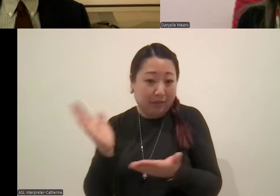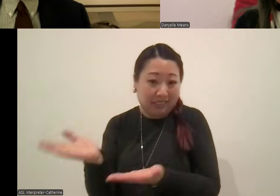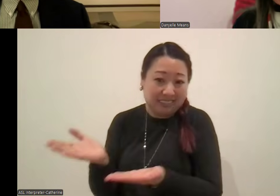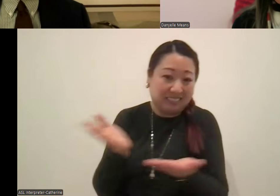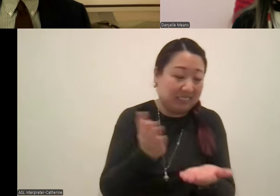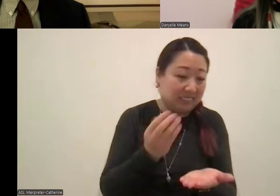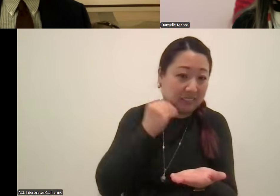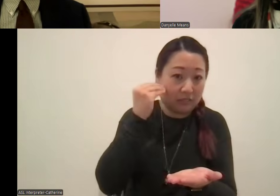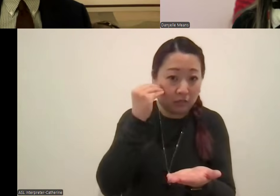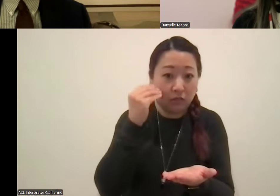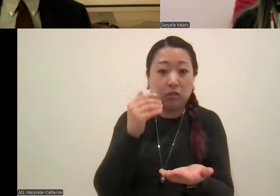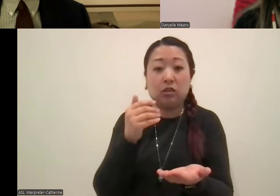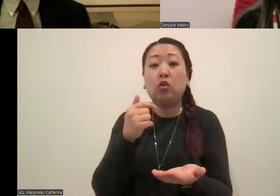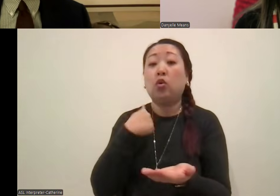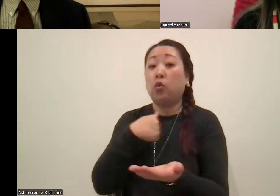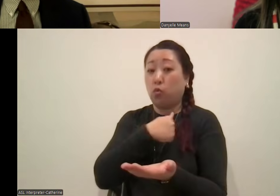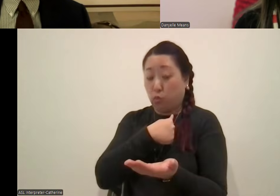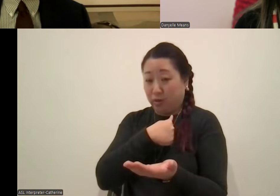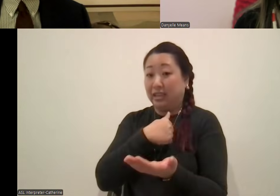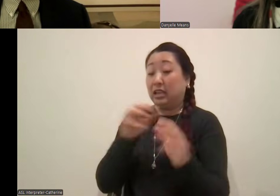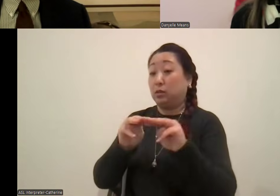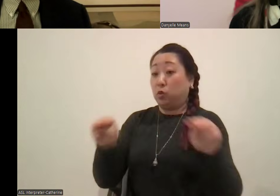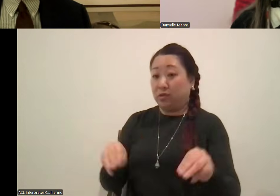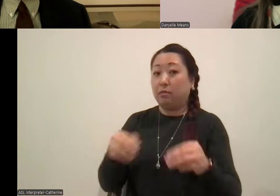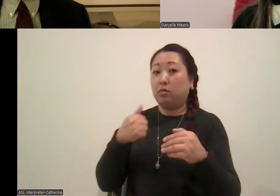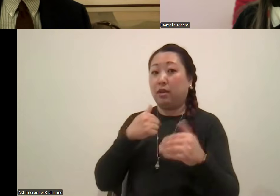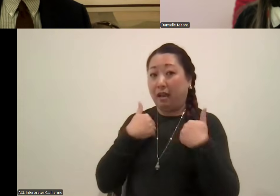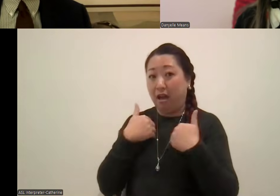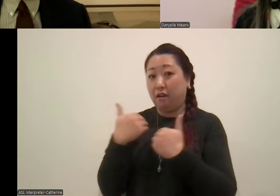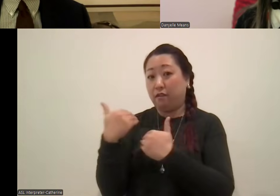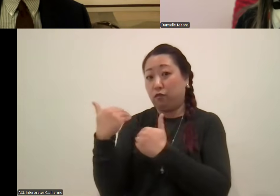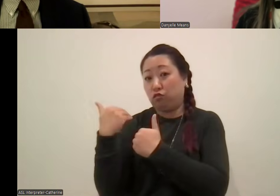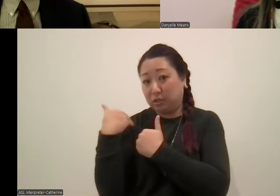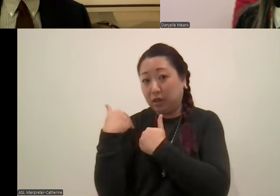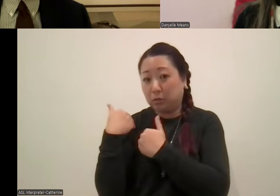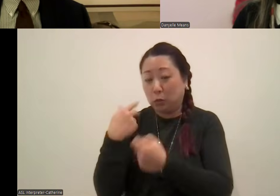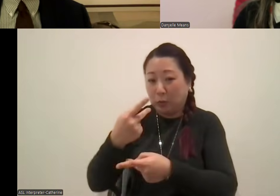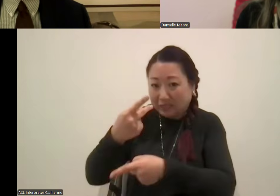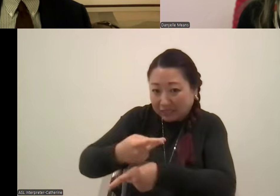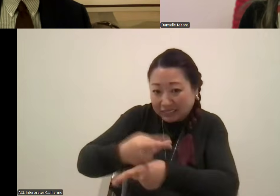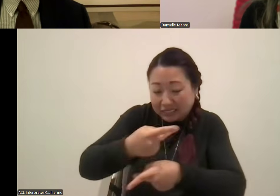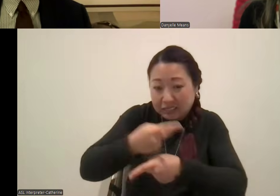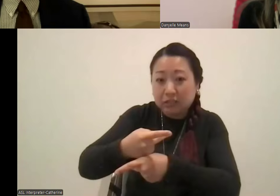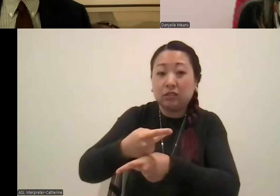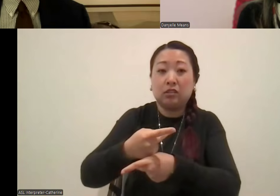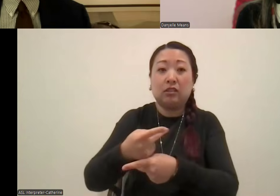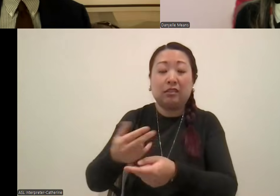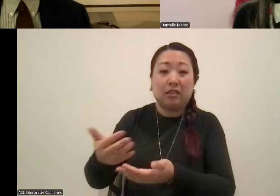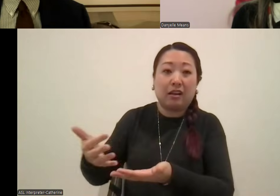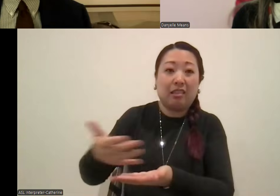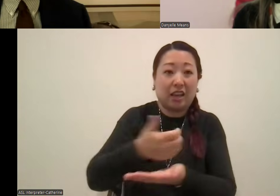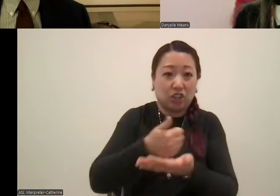We have a responsibility as a museum to steward these collections. And what is most concerning to